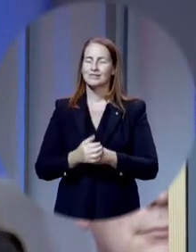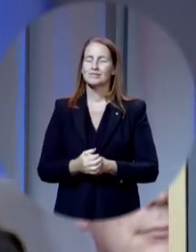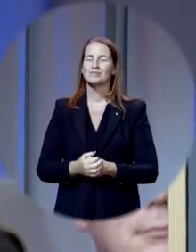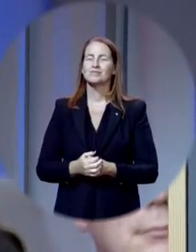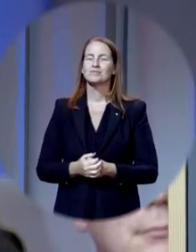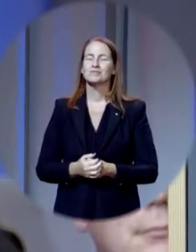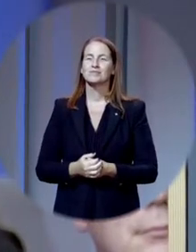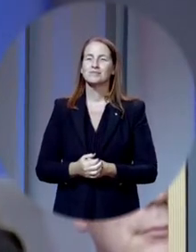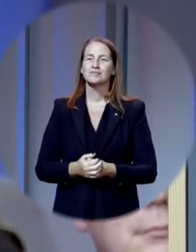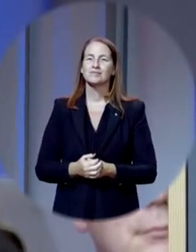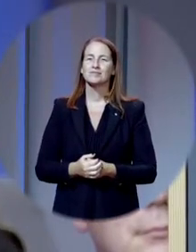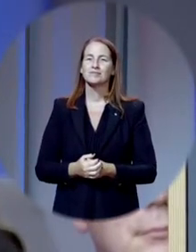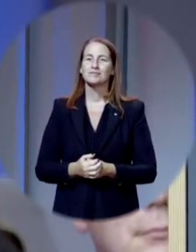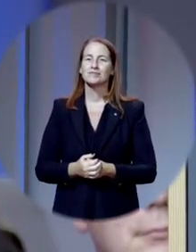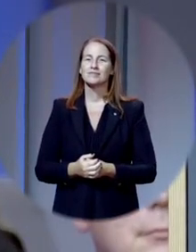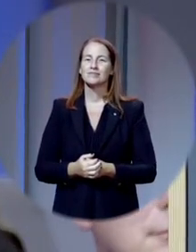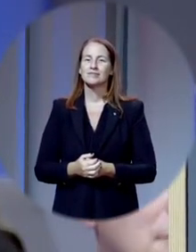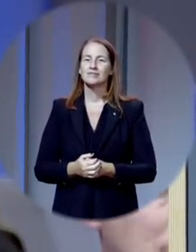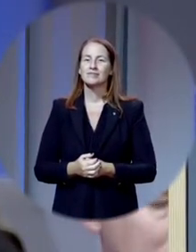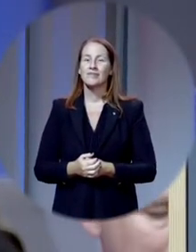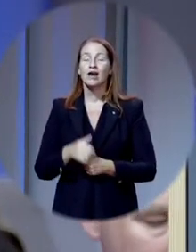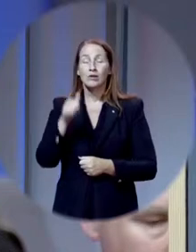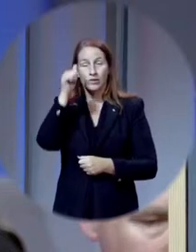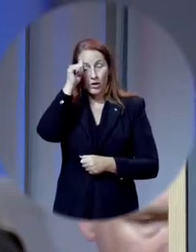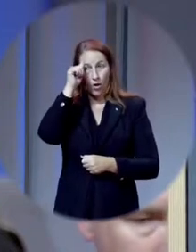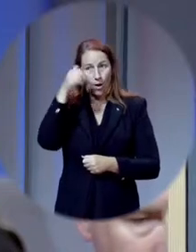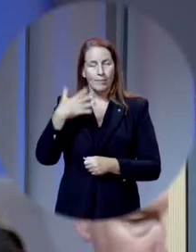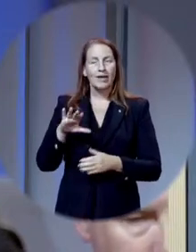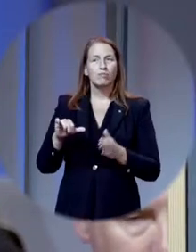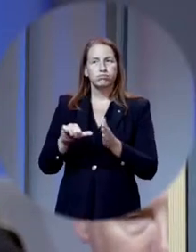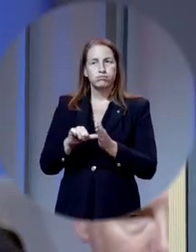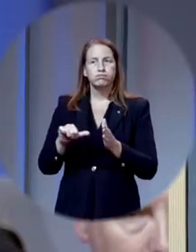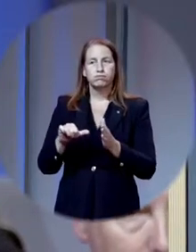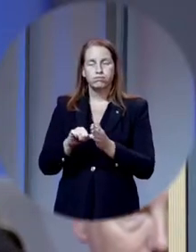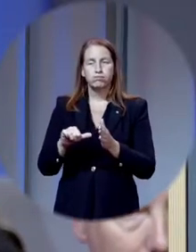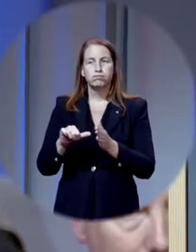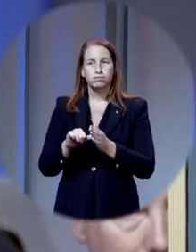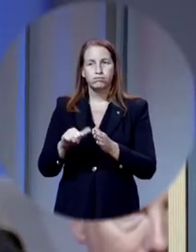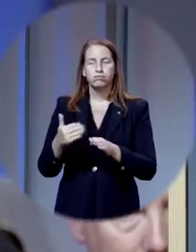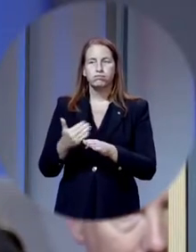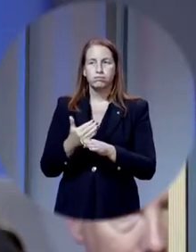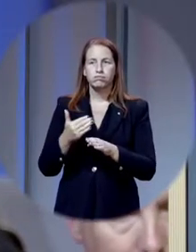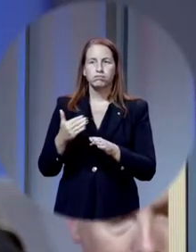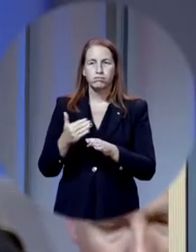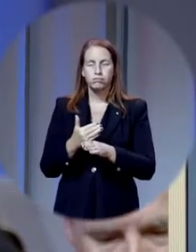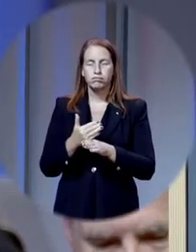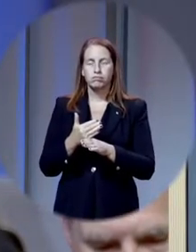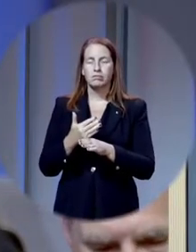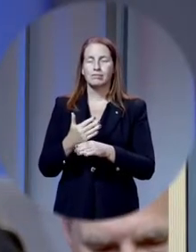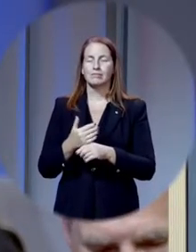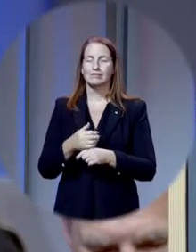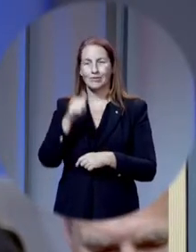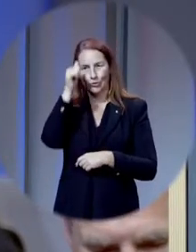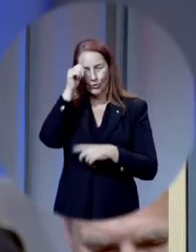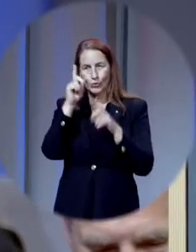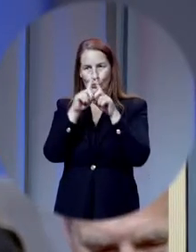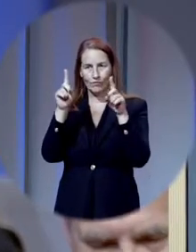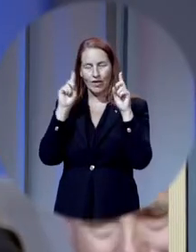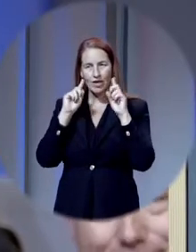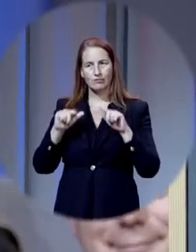We know how hard you have worked to get here. You know how hard we've worked you to get